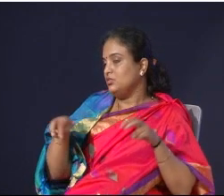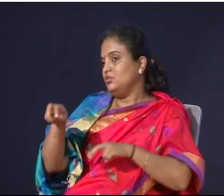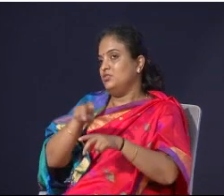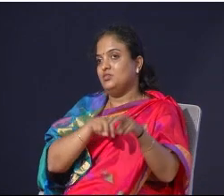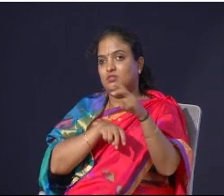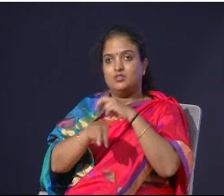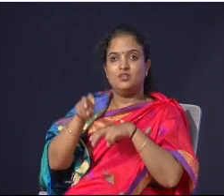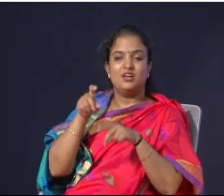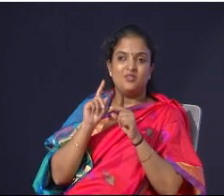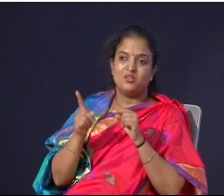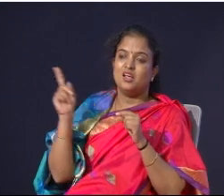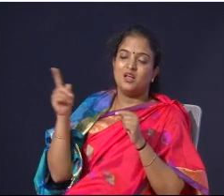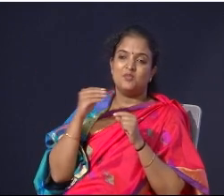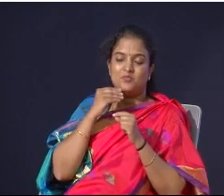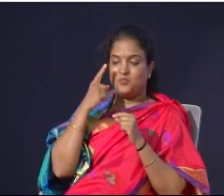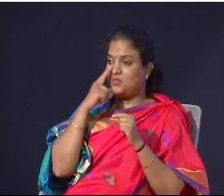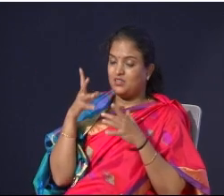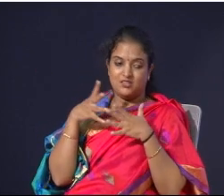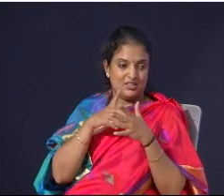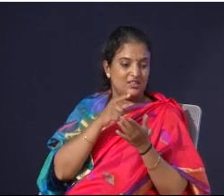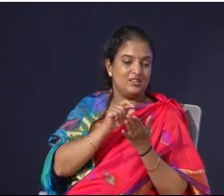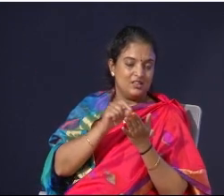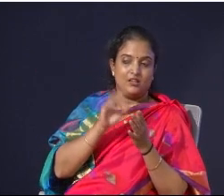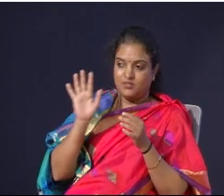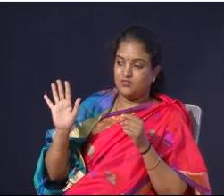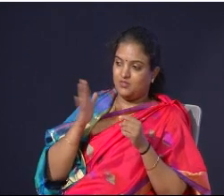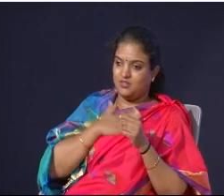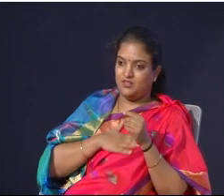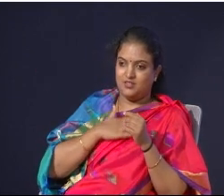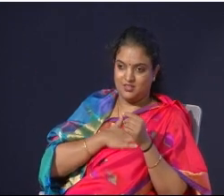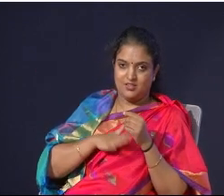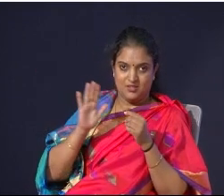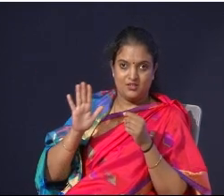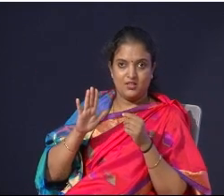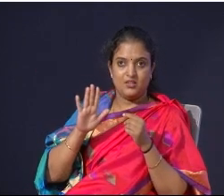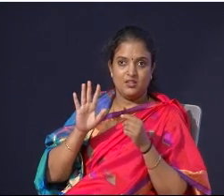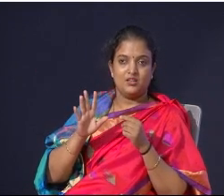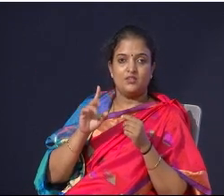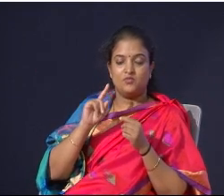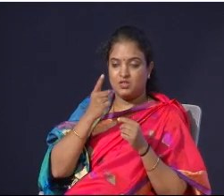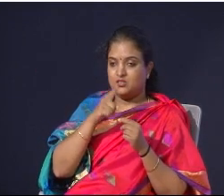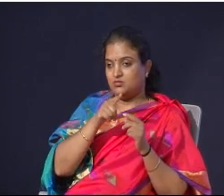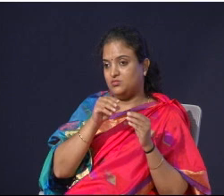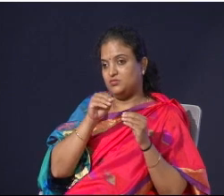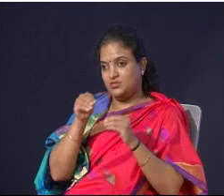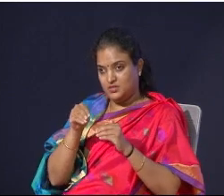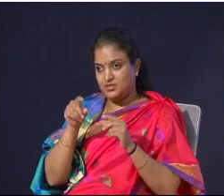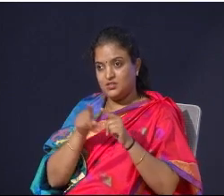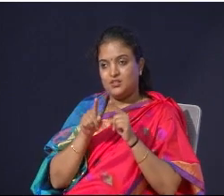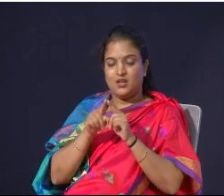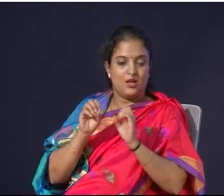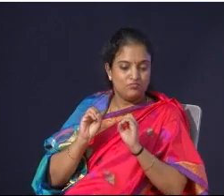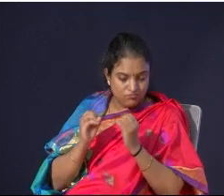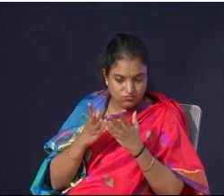said, please teach him how to read and write. We said, okay, let's go slow. So we put him on a sensory integration